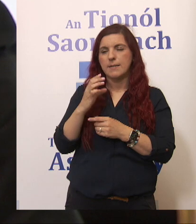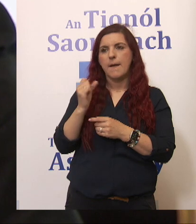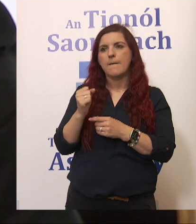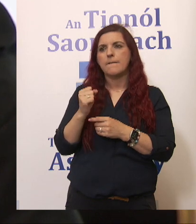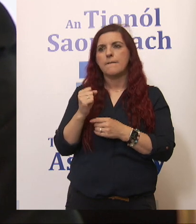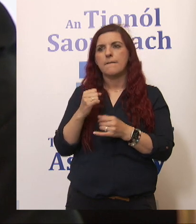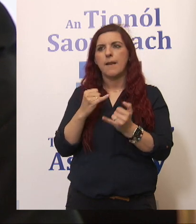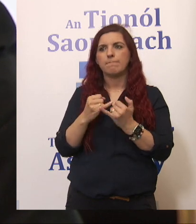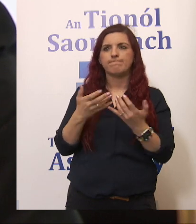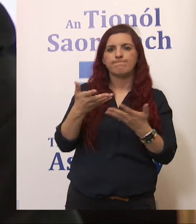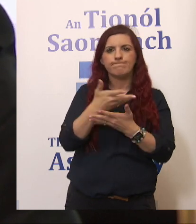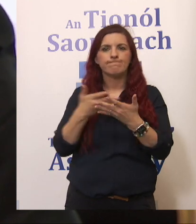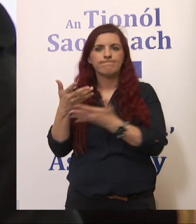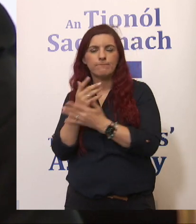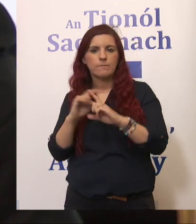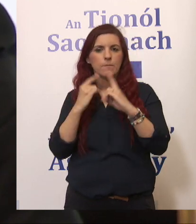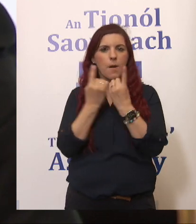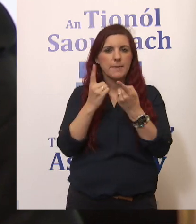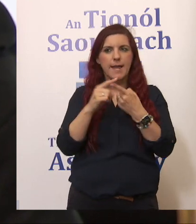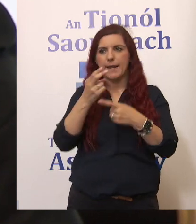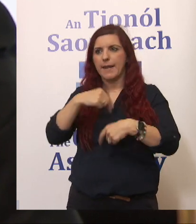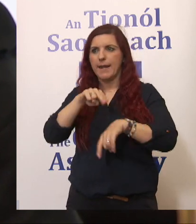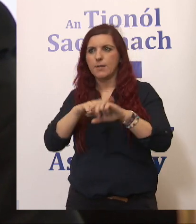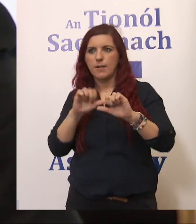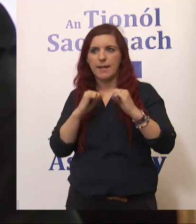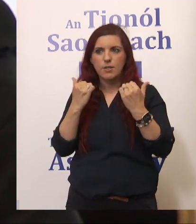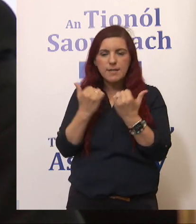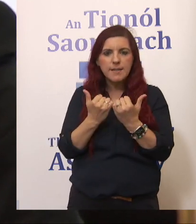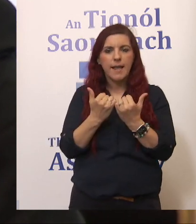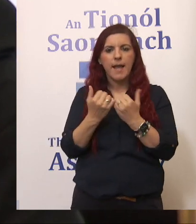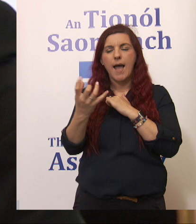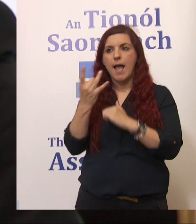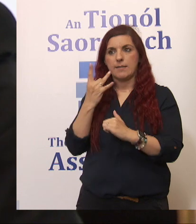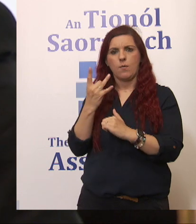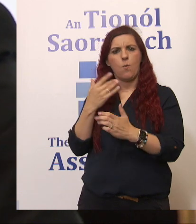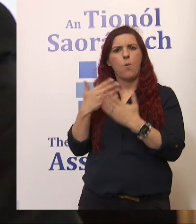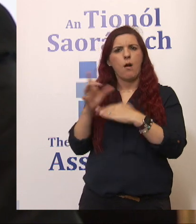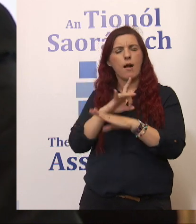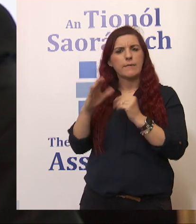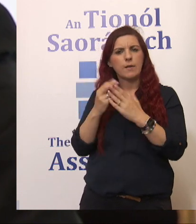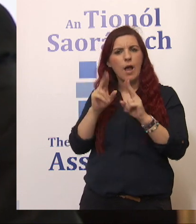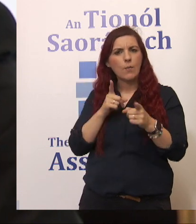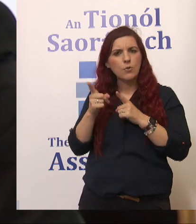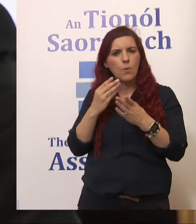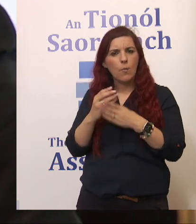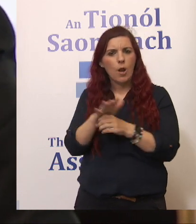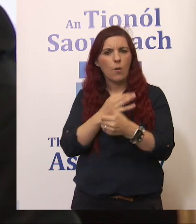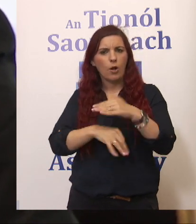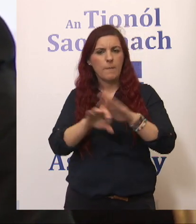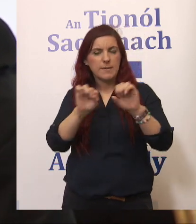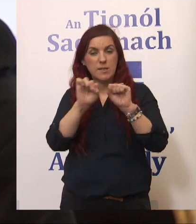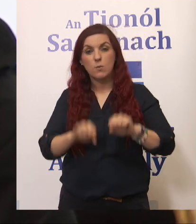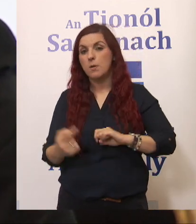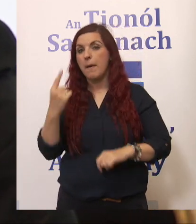of departments and national agencies, asking them what are the things that we could devolve to the local government system. So this is back in sort of